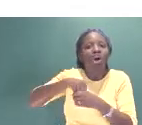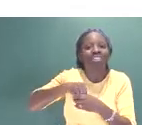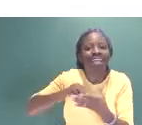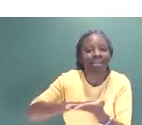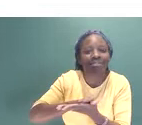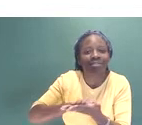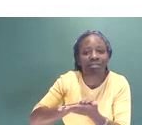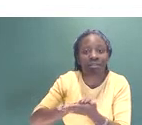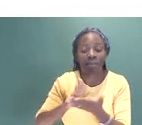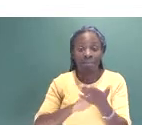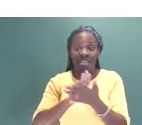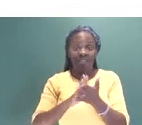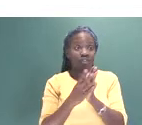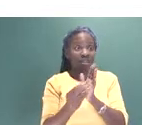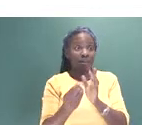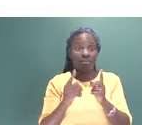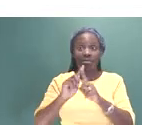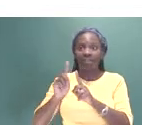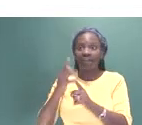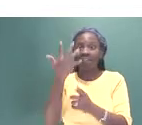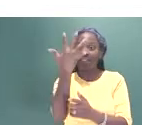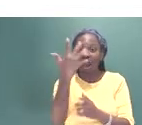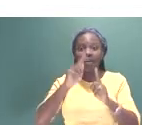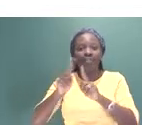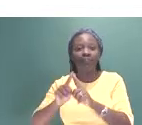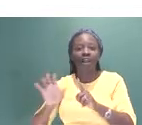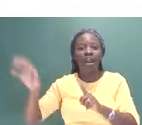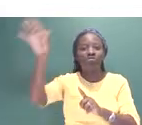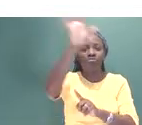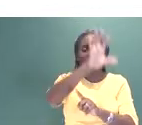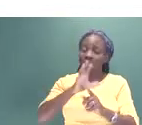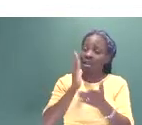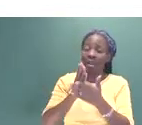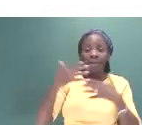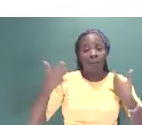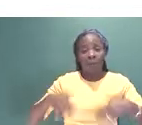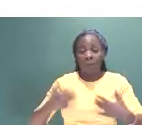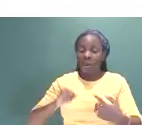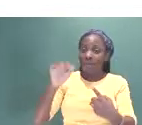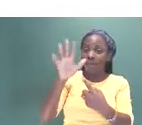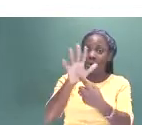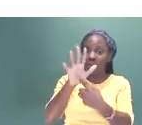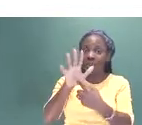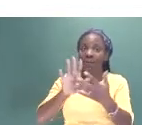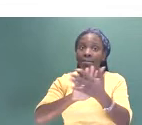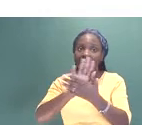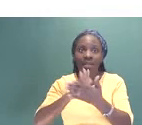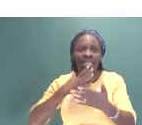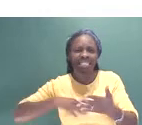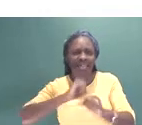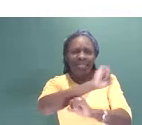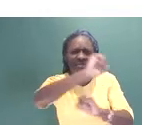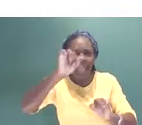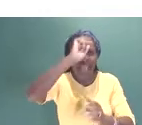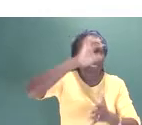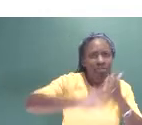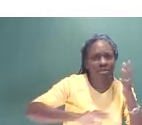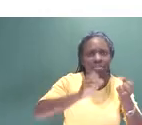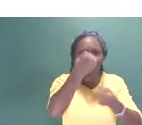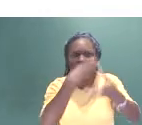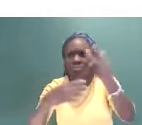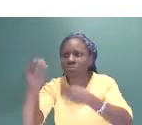5 different countries, it was quite important that those insights were provided, and they can also